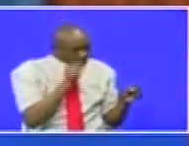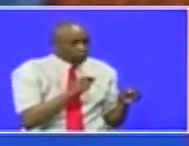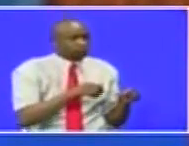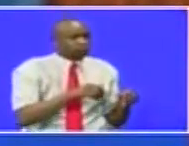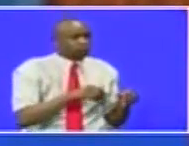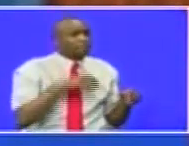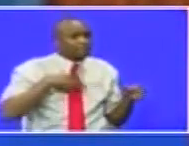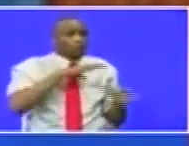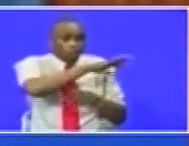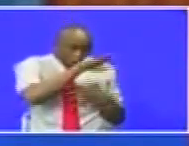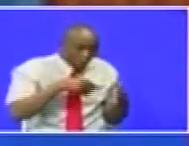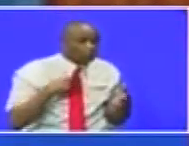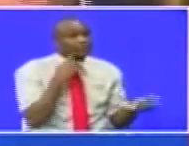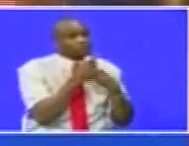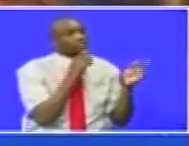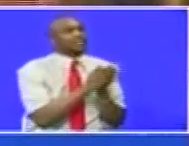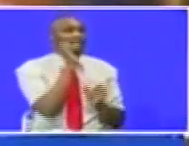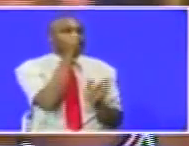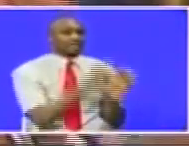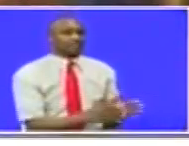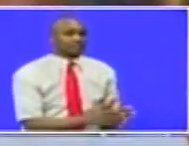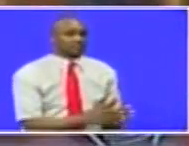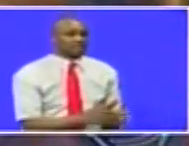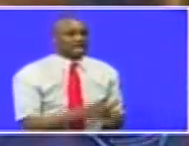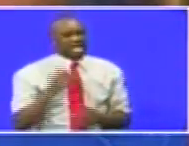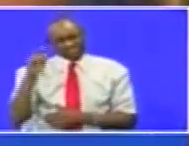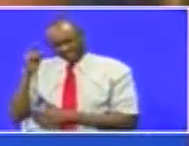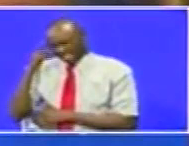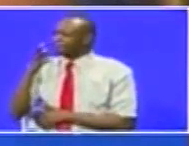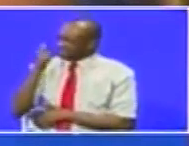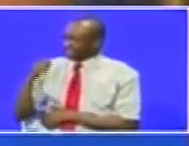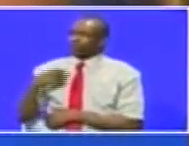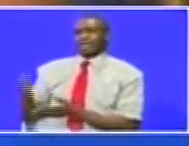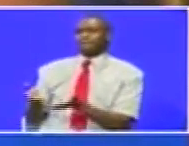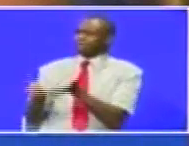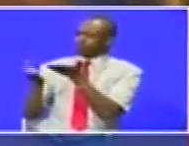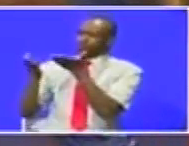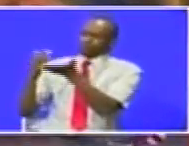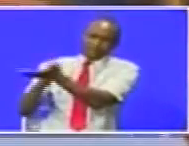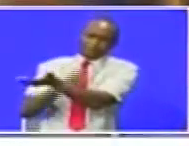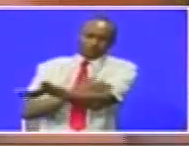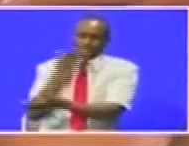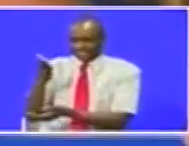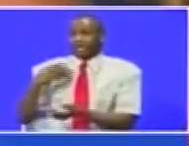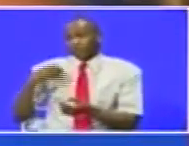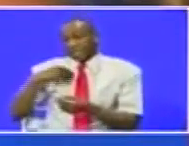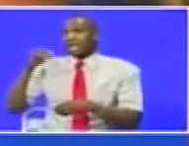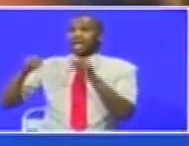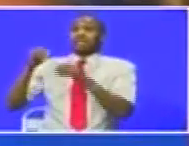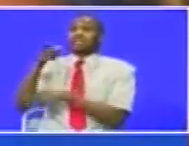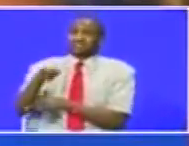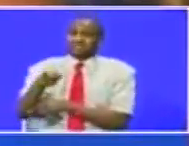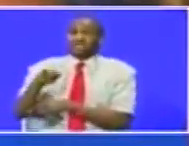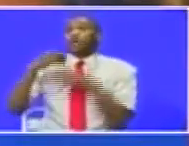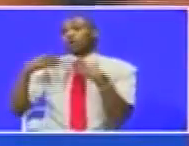and everybody will be talking like a Kenyan. I think we could improve it, because I believe also we are not just nominating women and then next time they